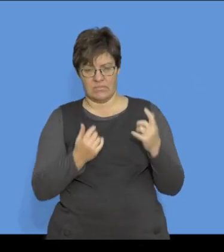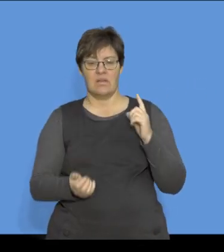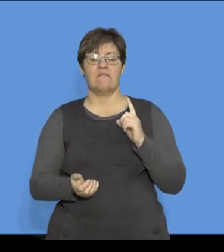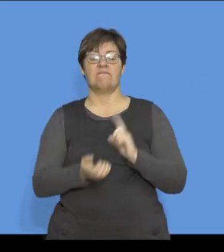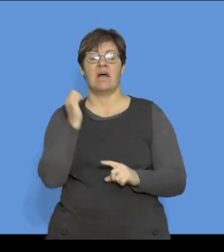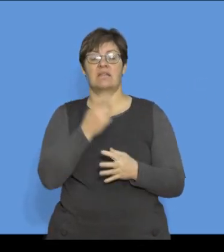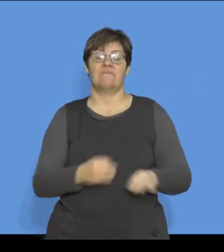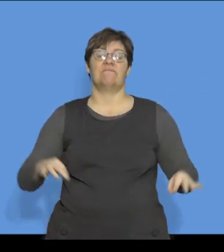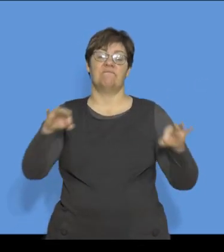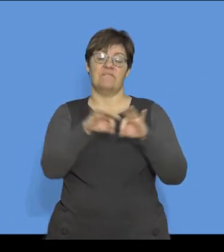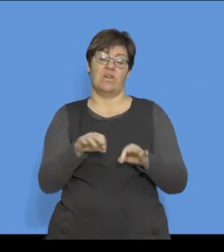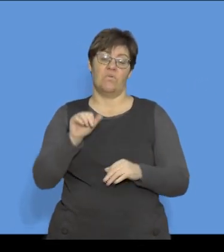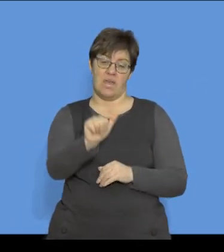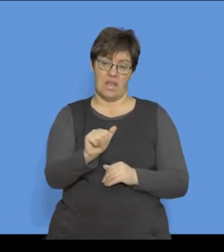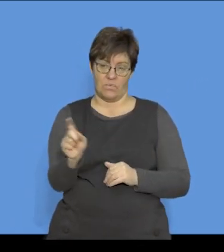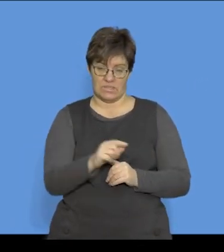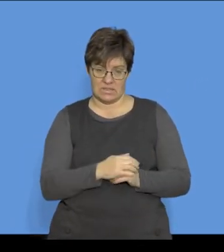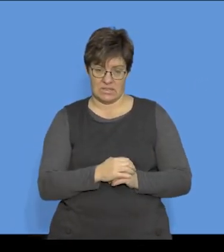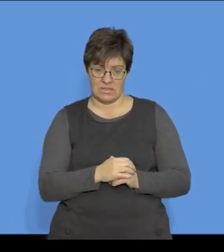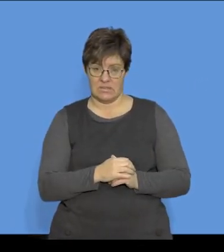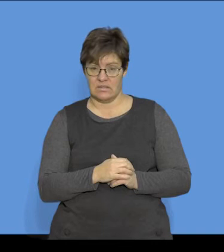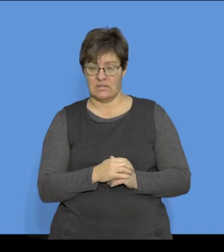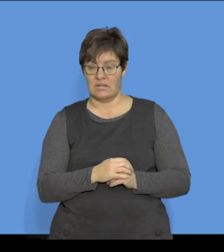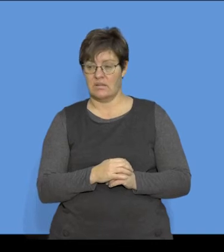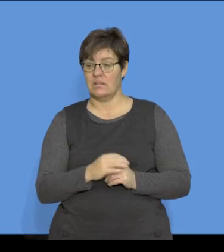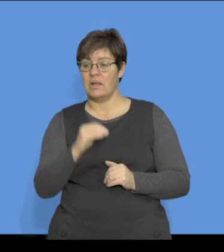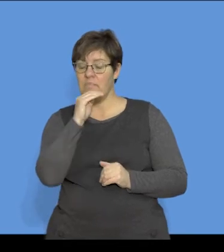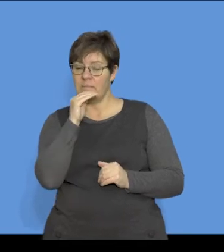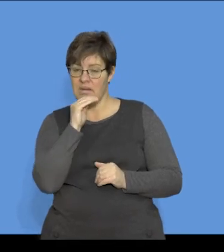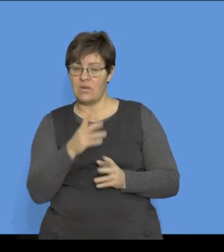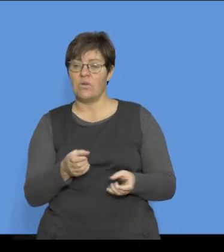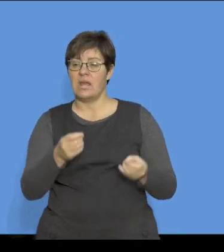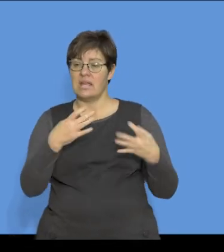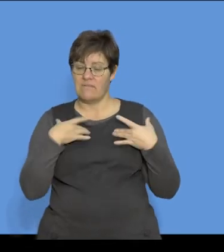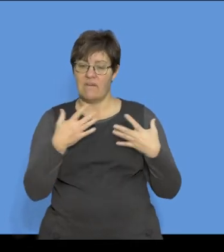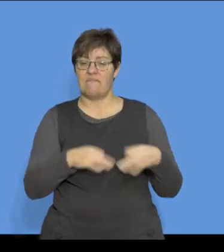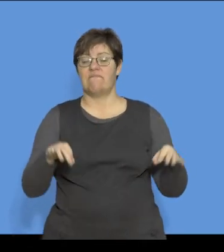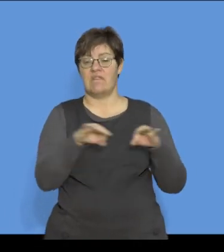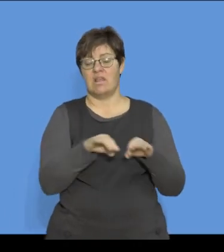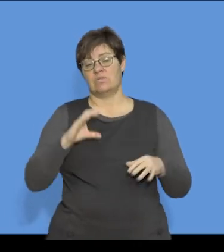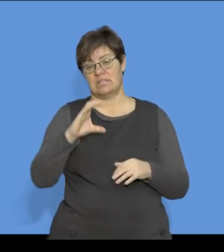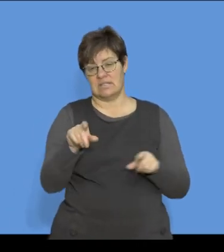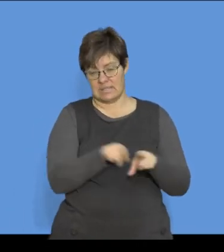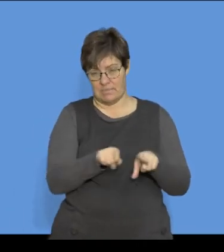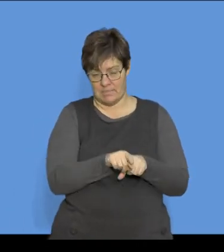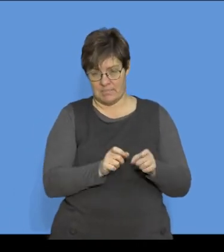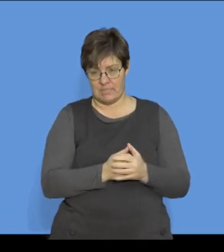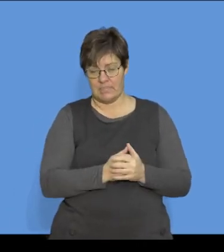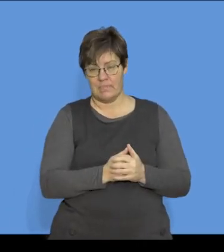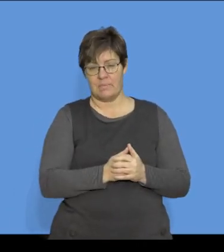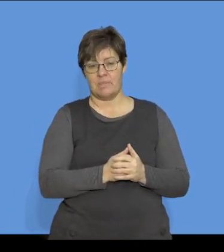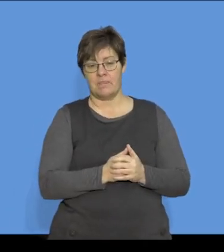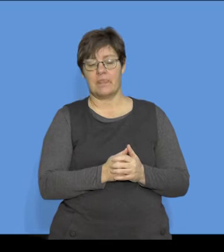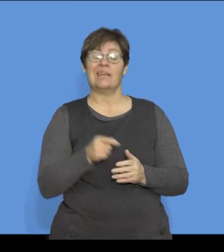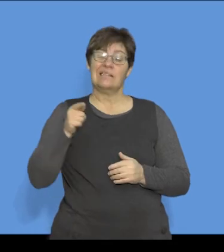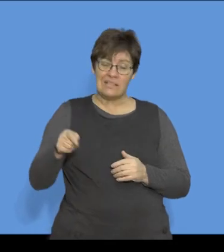value of A is, which will then eventually give me the value of C as well. So that's what we mean when